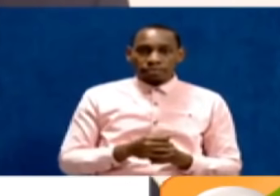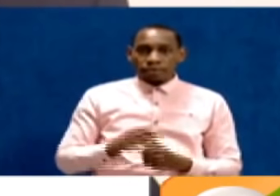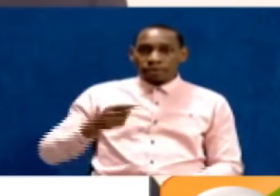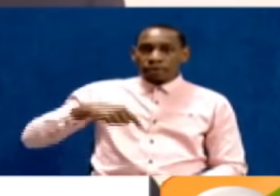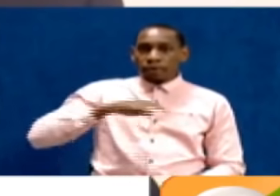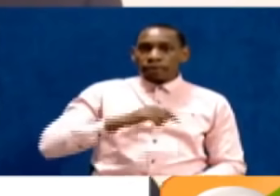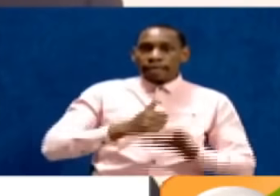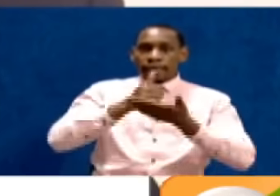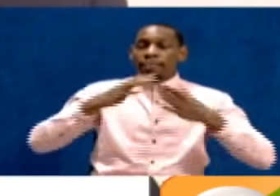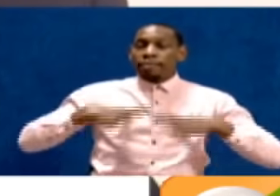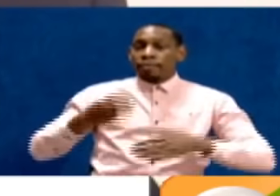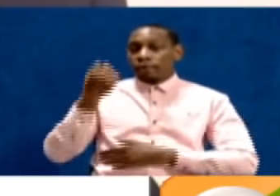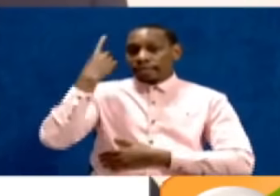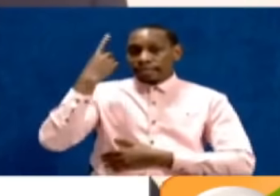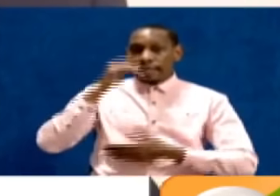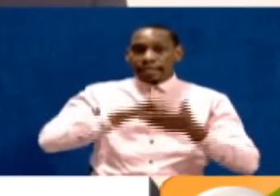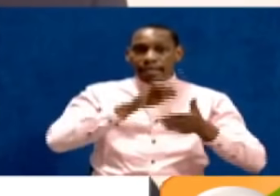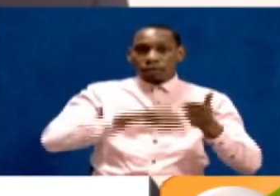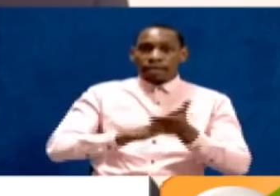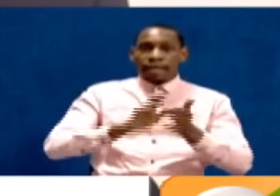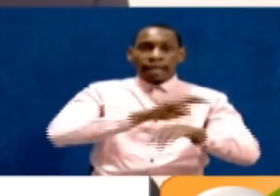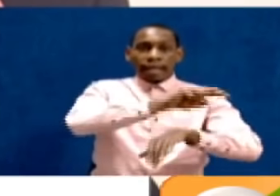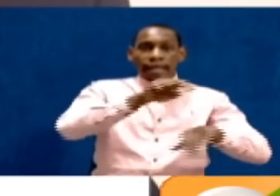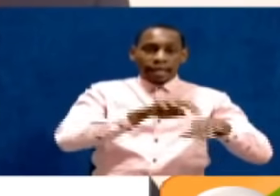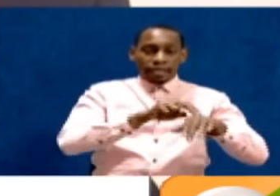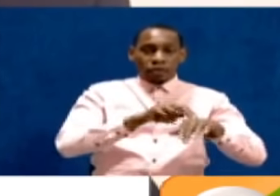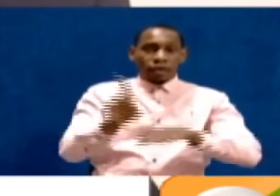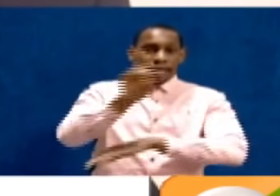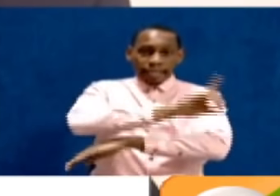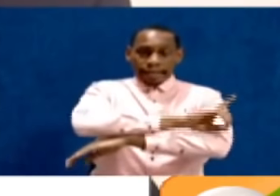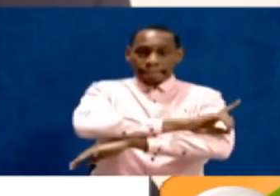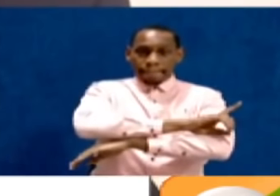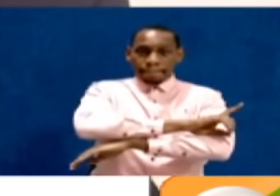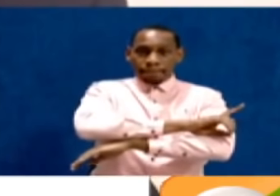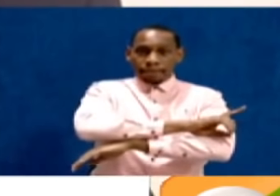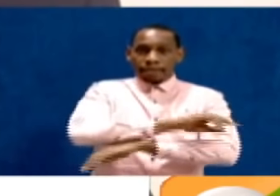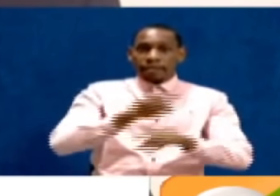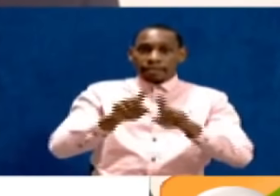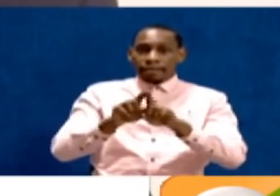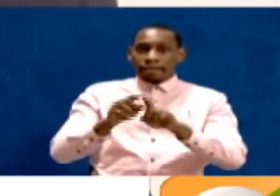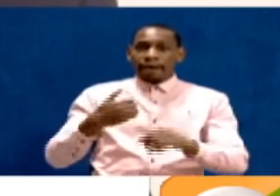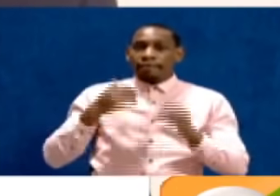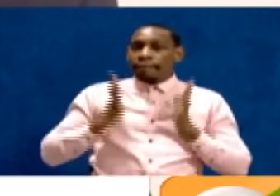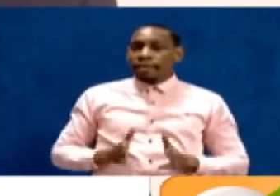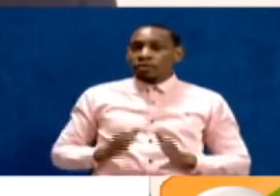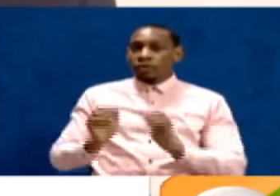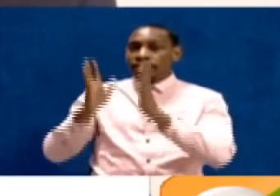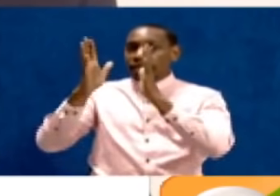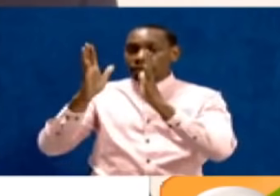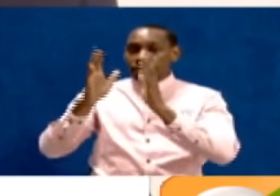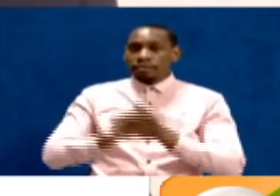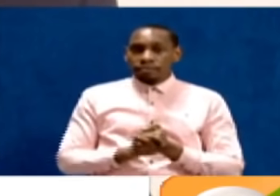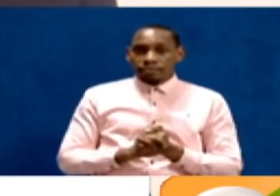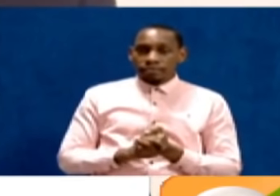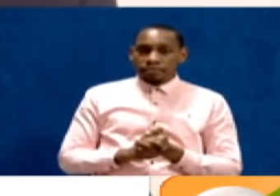We should help people to understand that they are national days and they are very personal events of